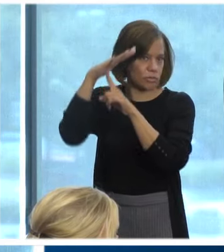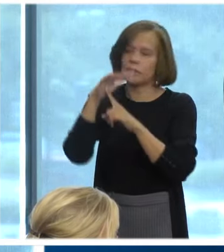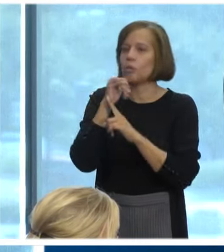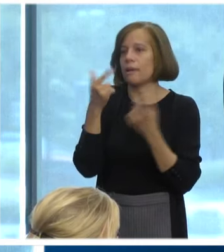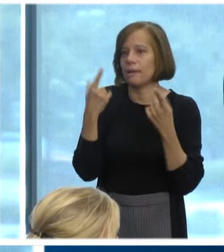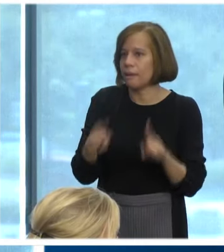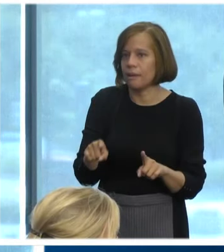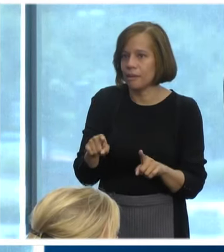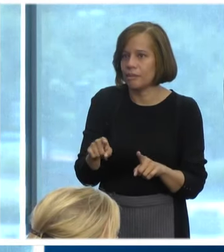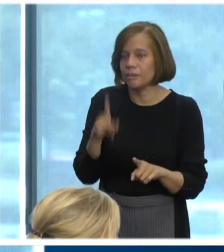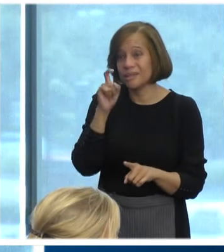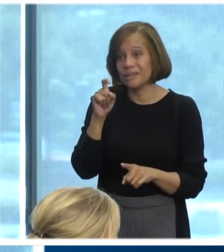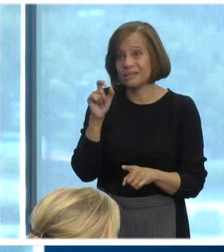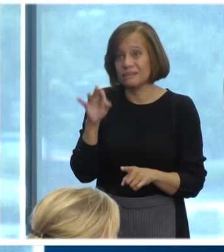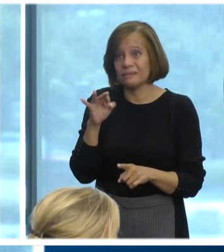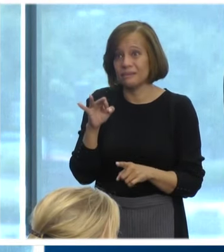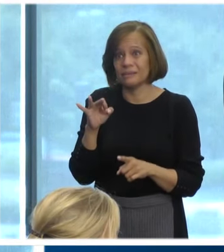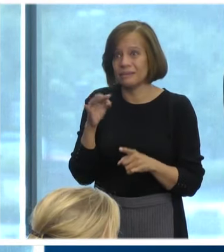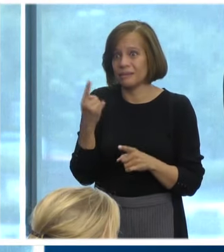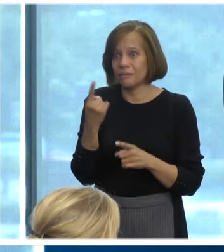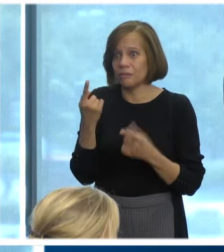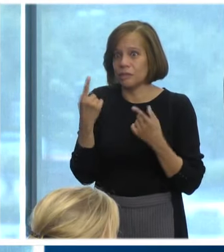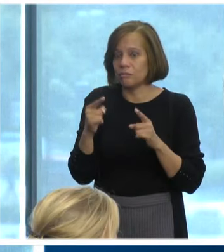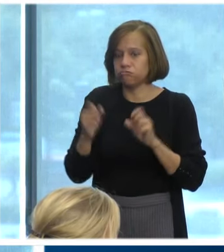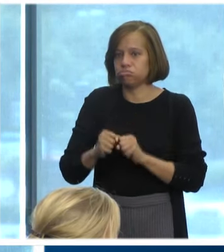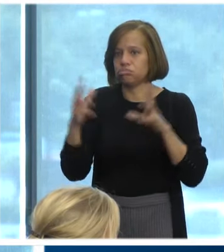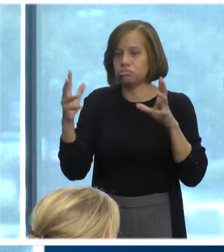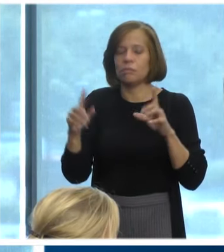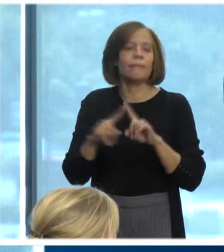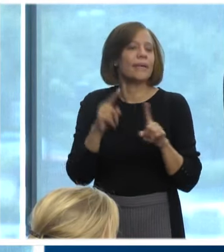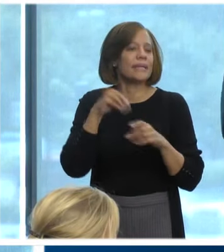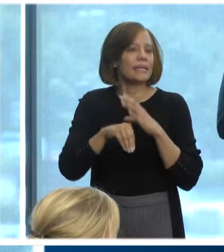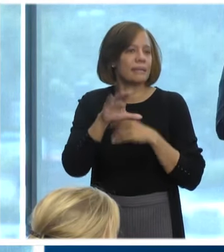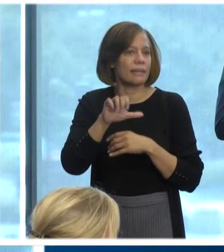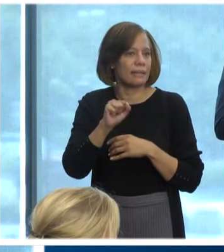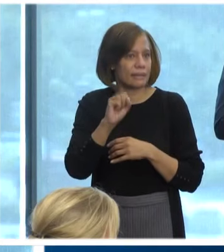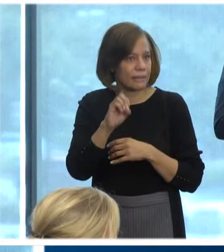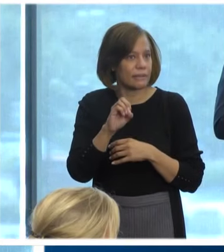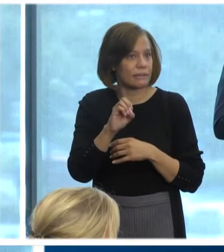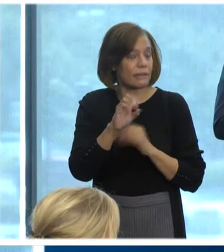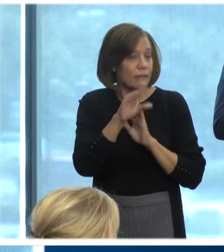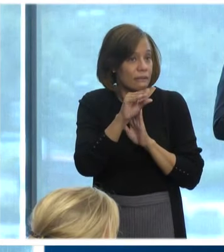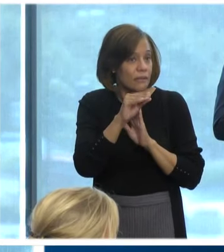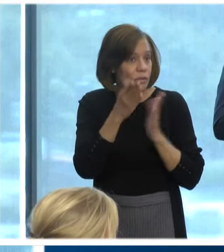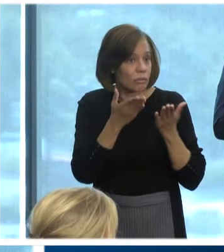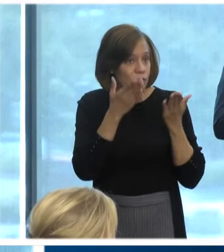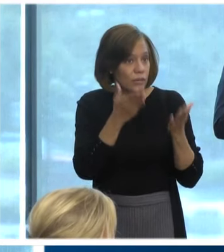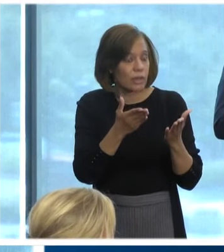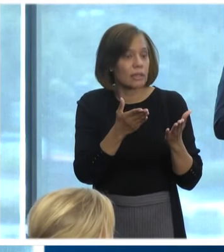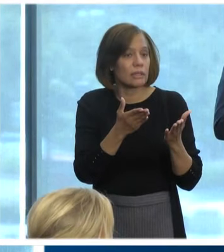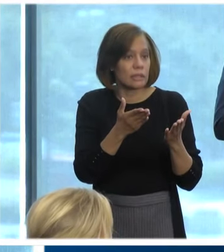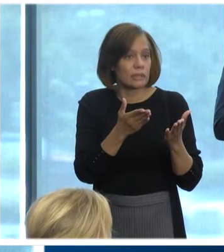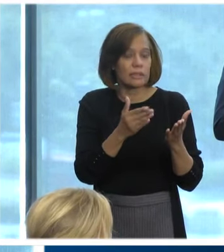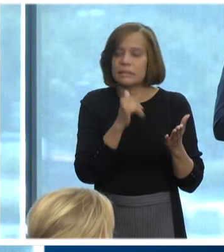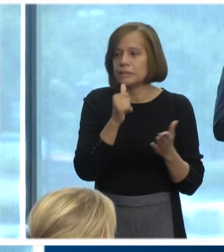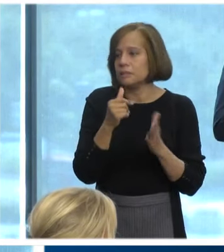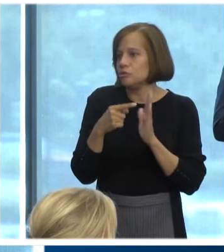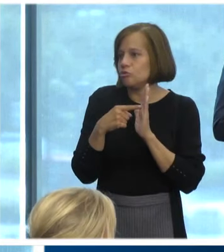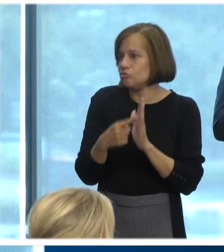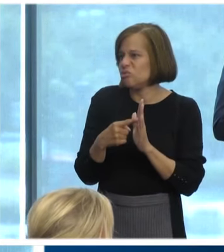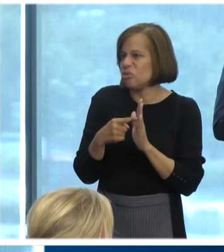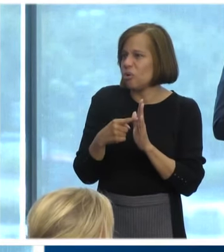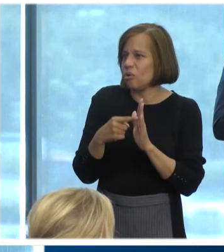off in the helicopter, you know what would happen. So, but in that case, they also said the videos they provided didn't actually show what they were accusing the officer